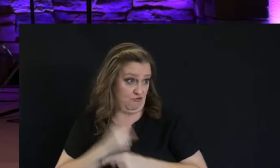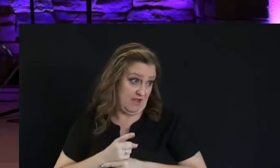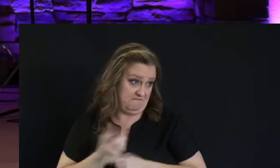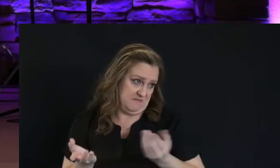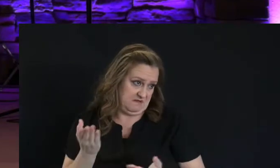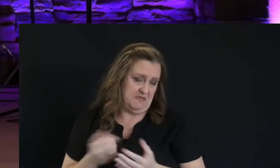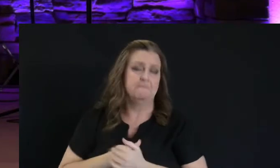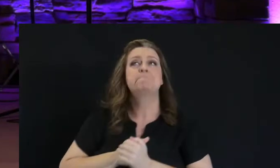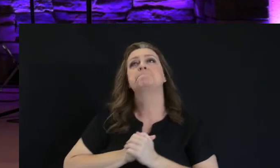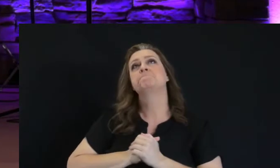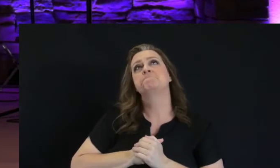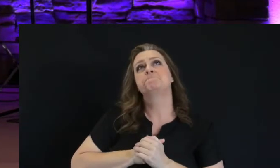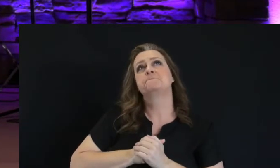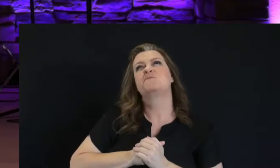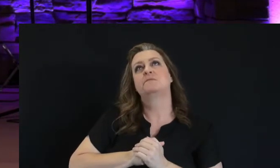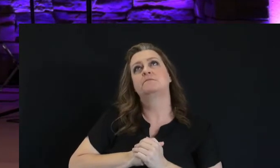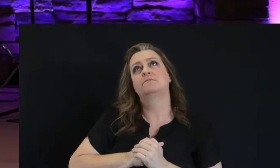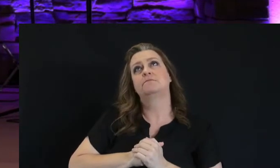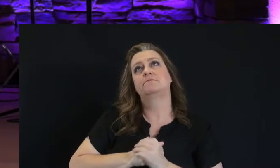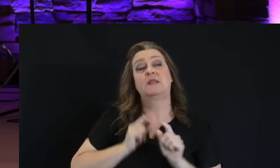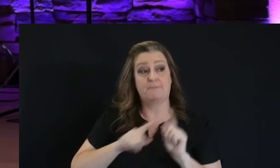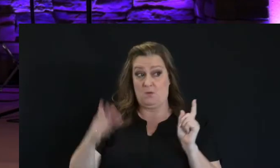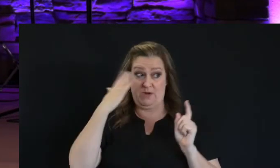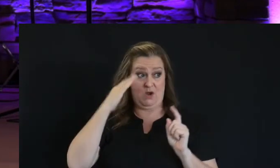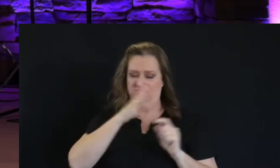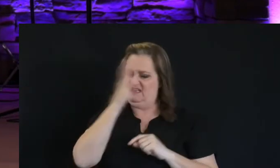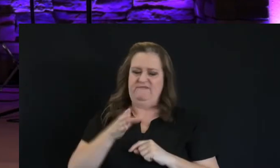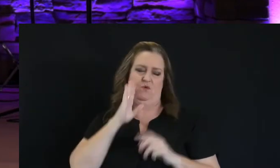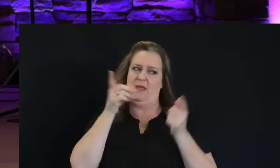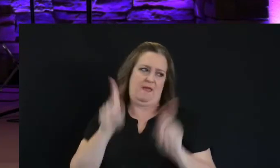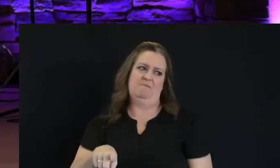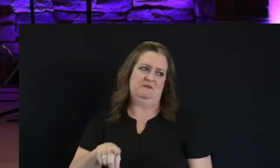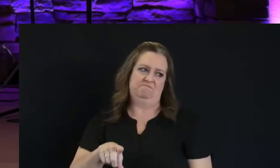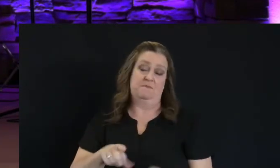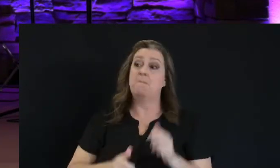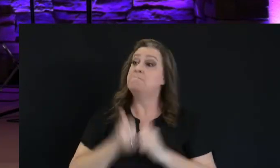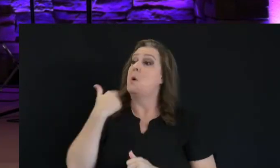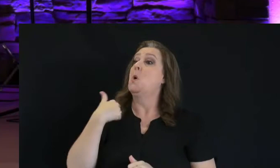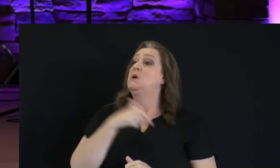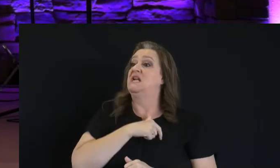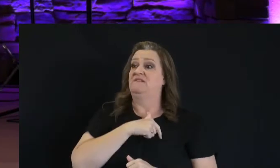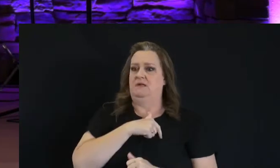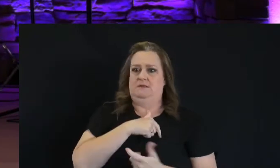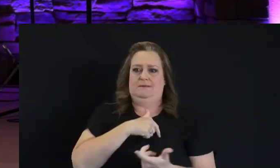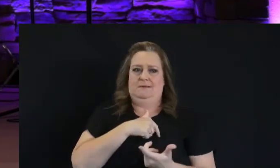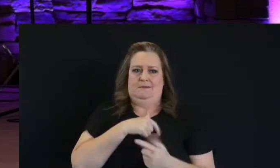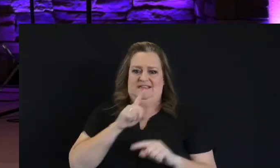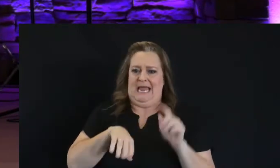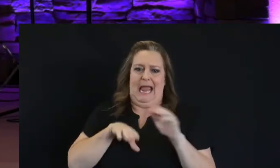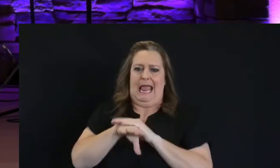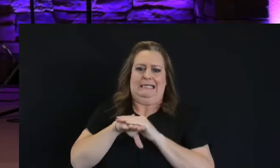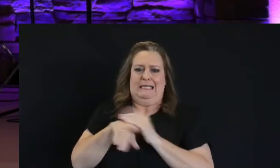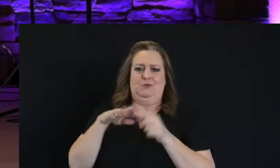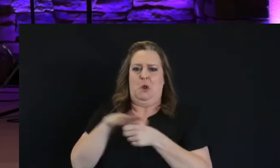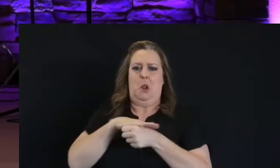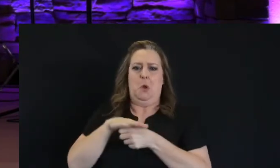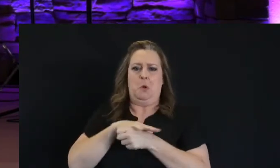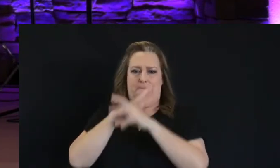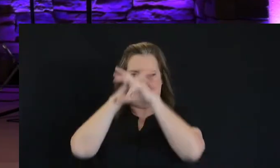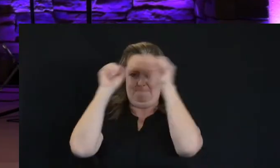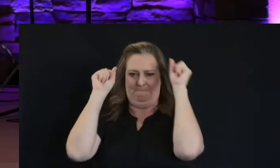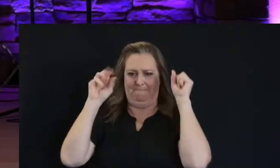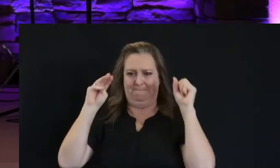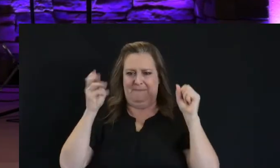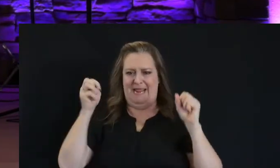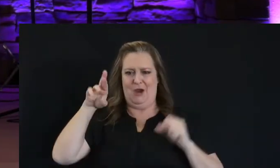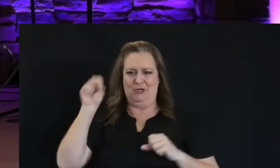Maybe. But we all know that's never going to happen. Most of us would be hard-pressed to get access to the local mayor's office, let alone